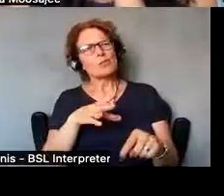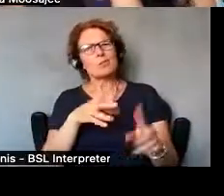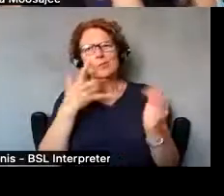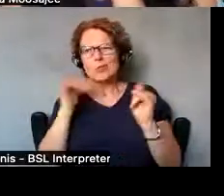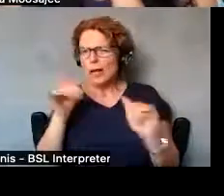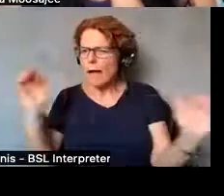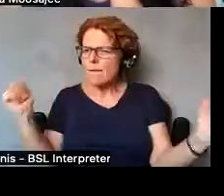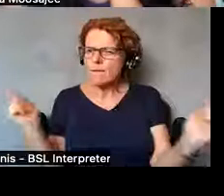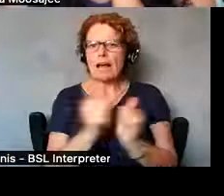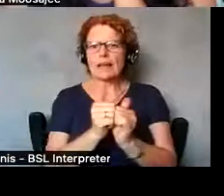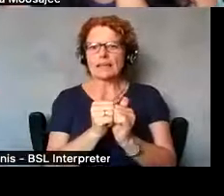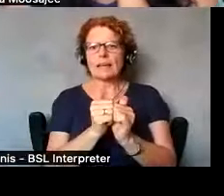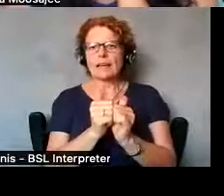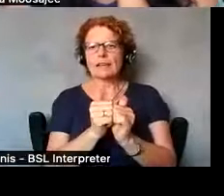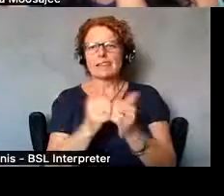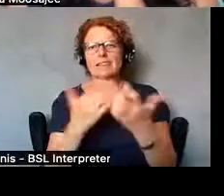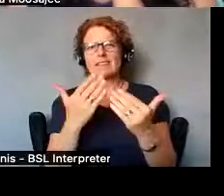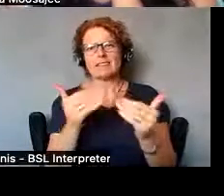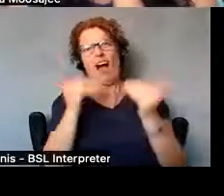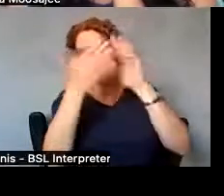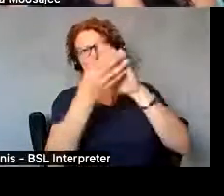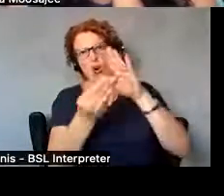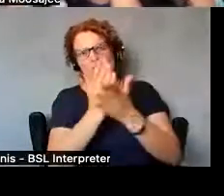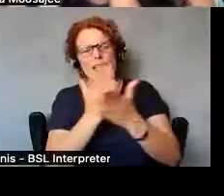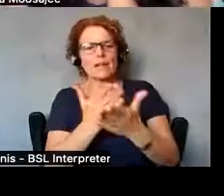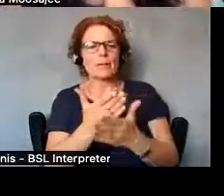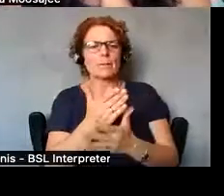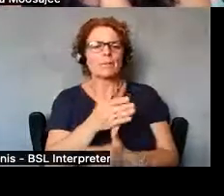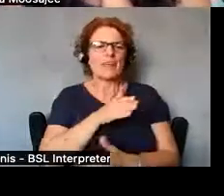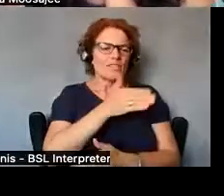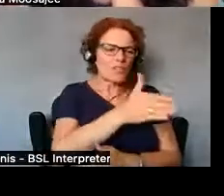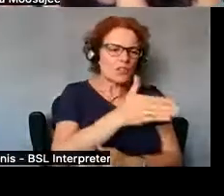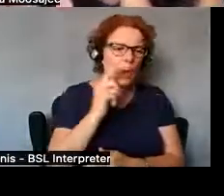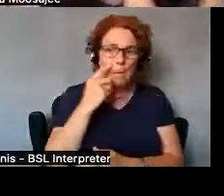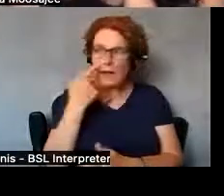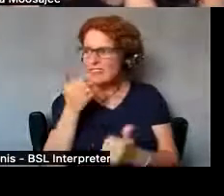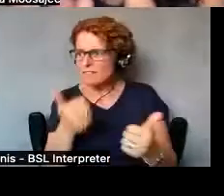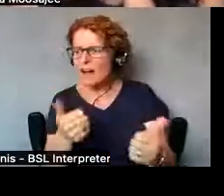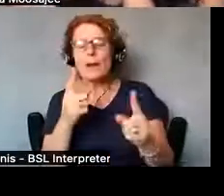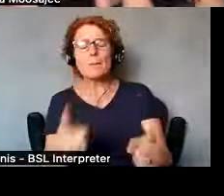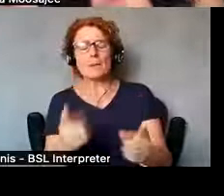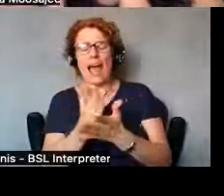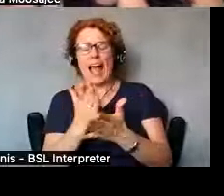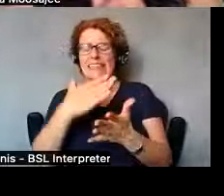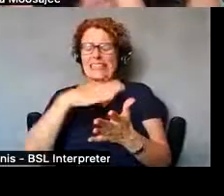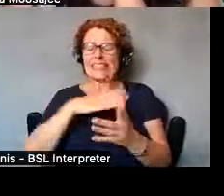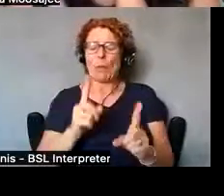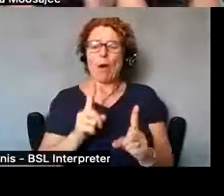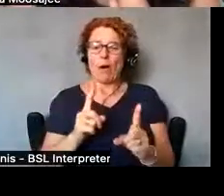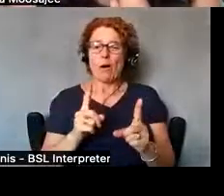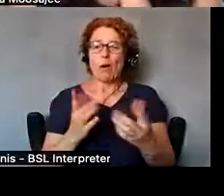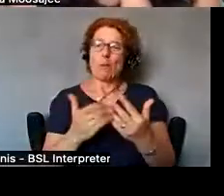in slightly higher models, because zebrafish and mice are fine. But actually what we need is something a little bit